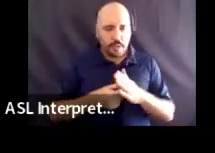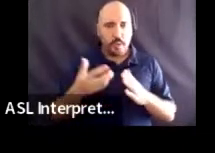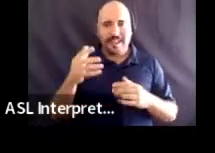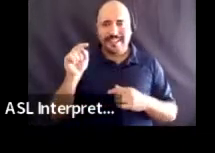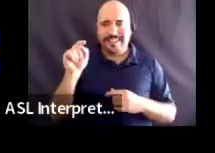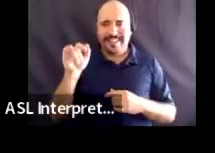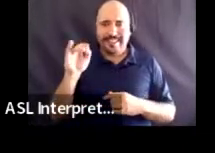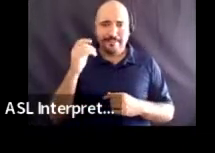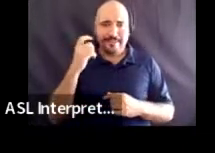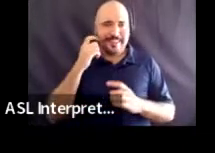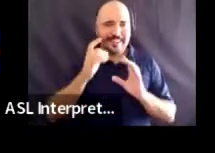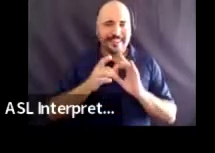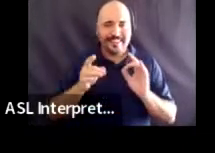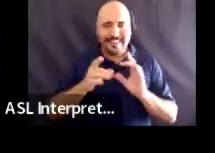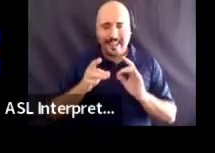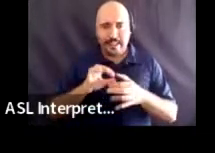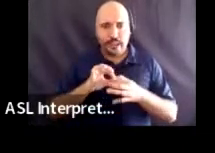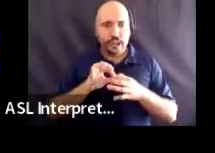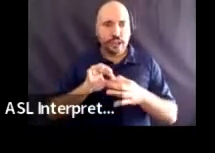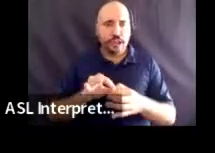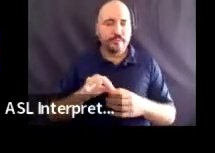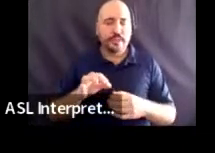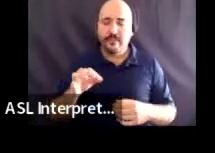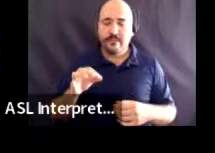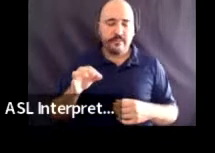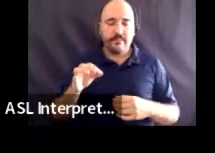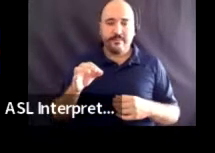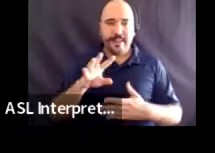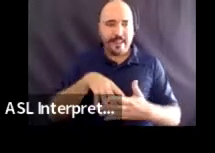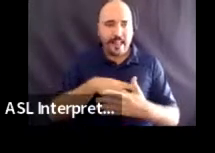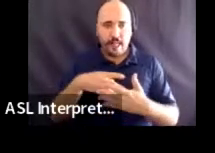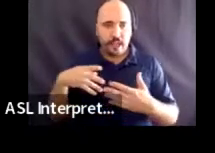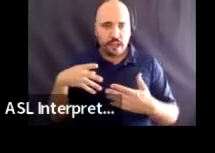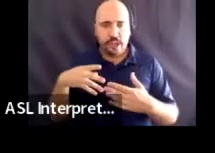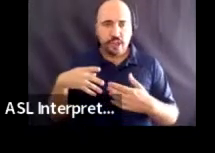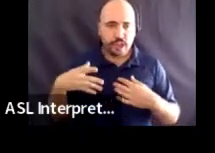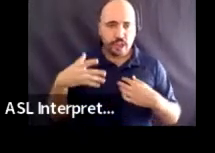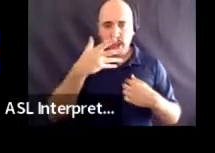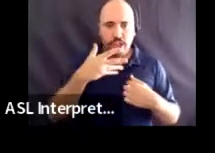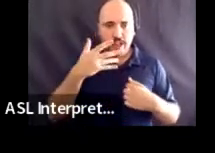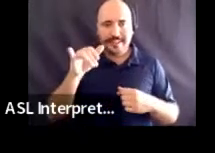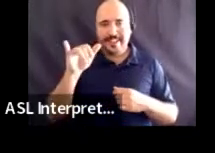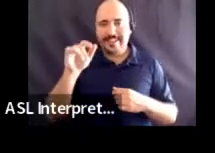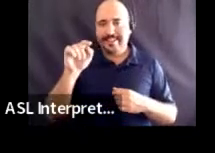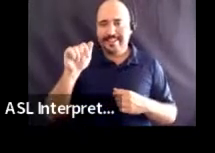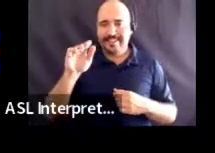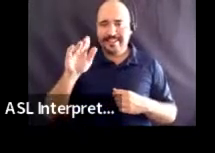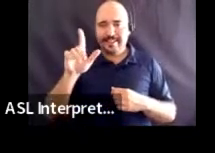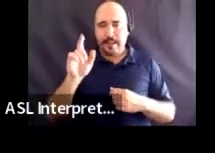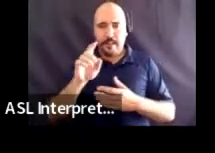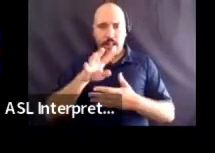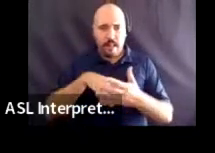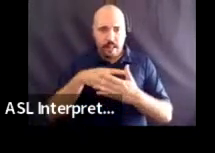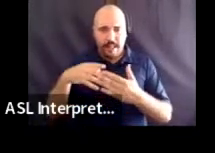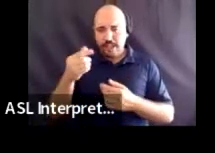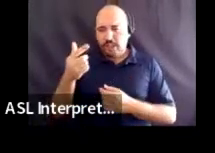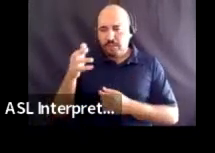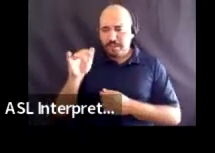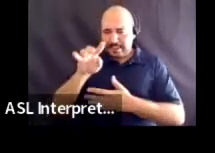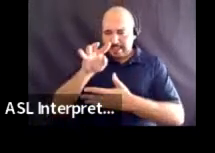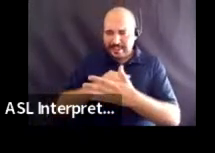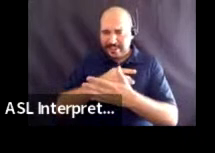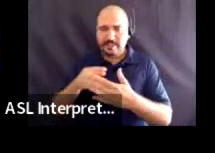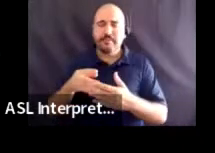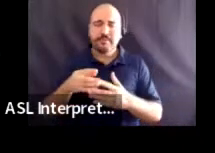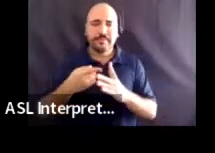said, in terms of a calendar, it typically looks like a table and a grid. So we initially were going to make